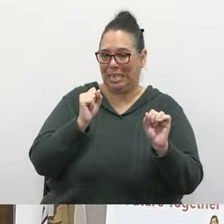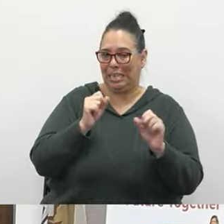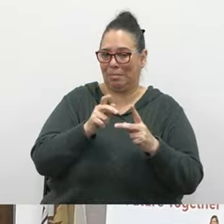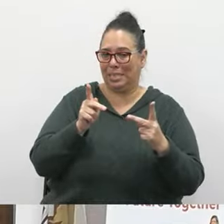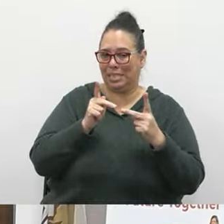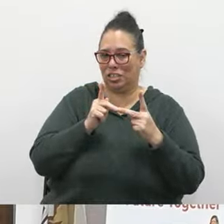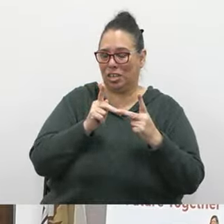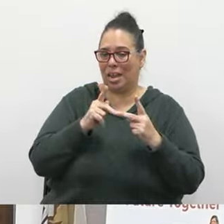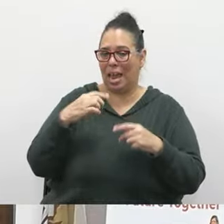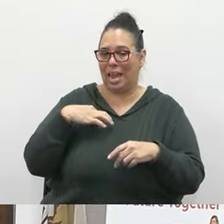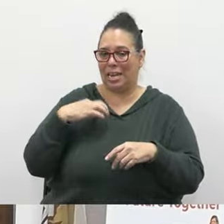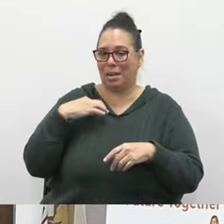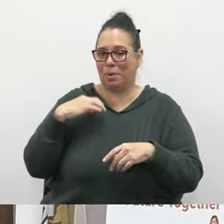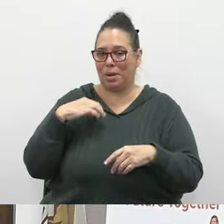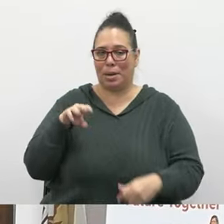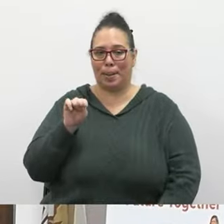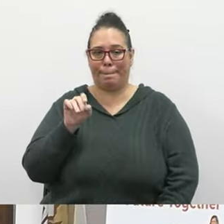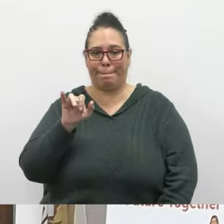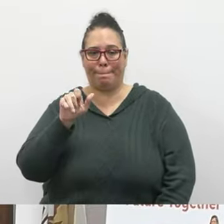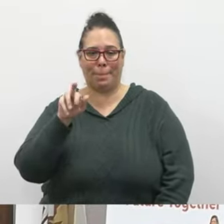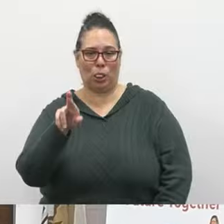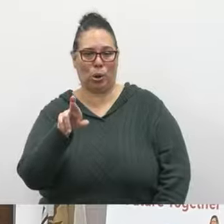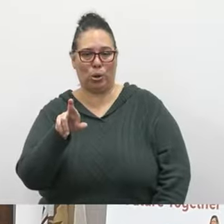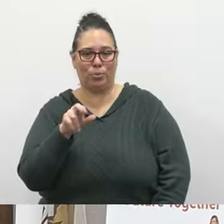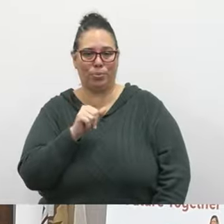I nominate Board Member Miller.